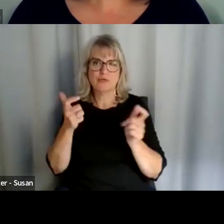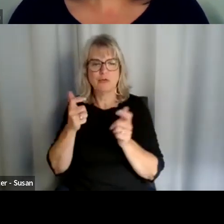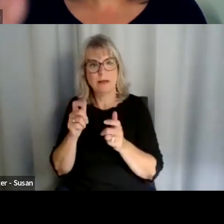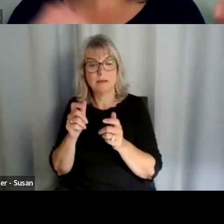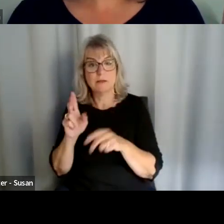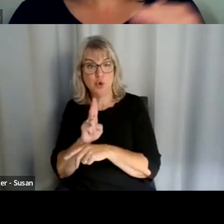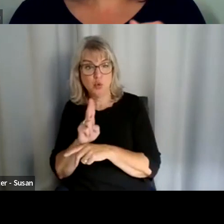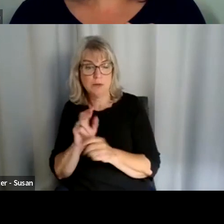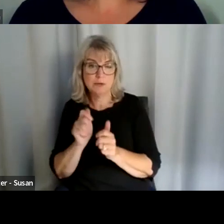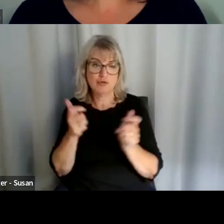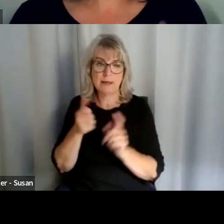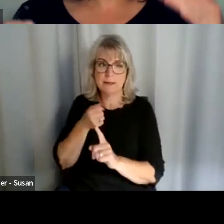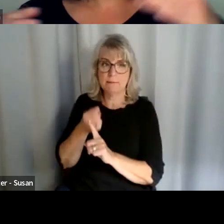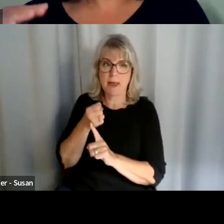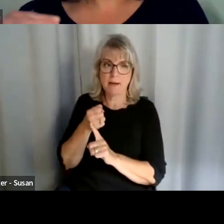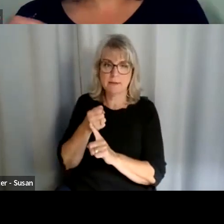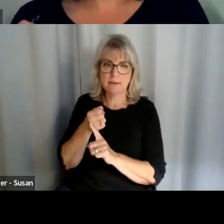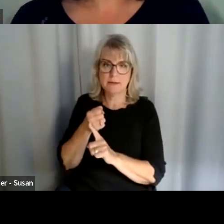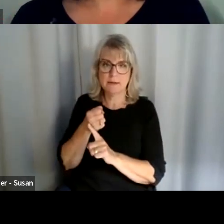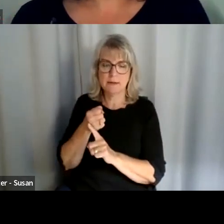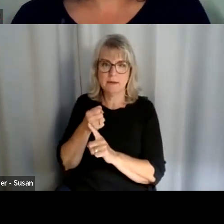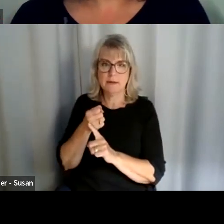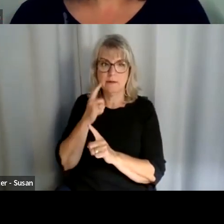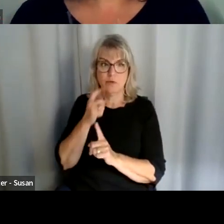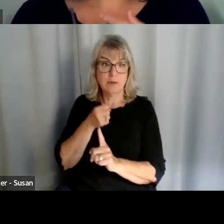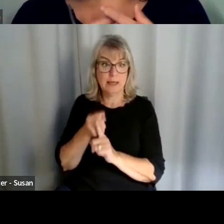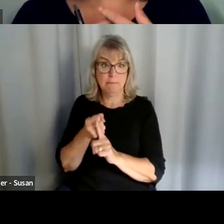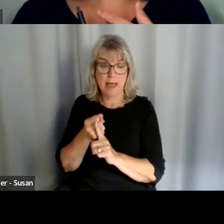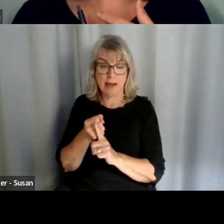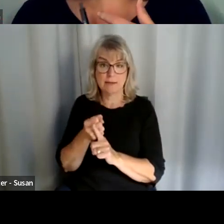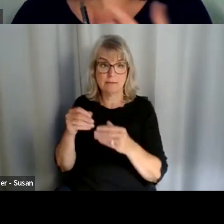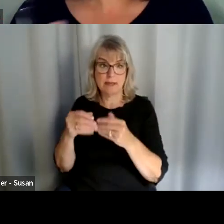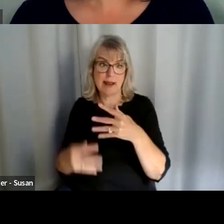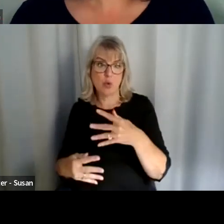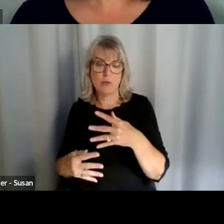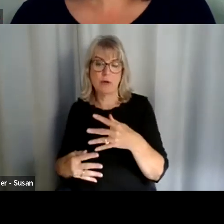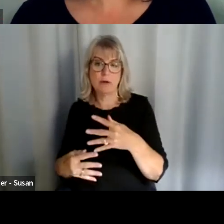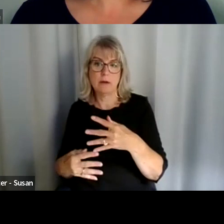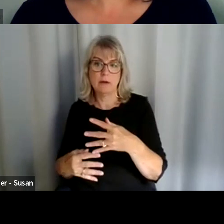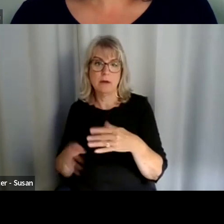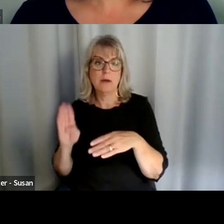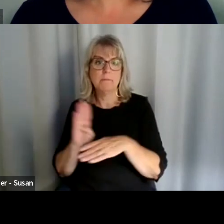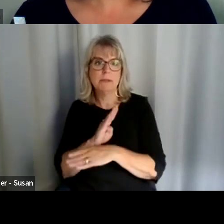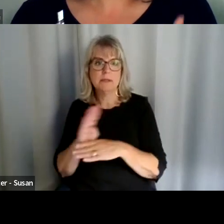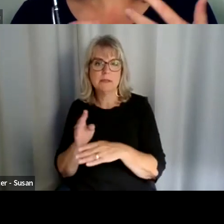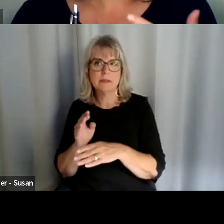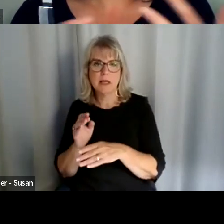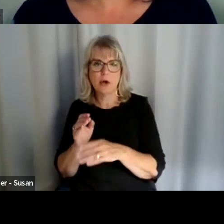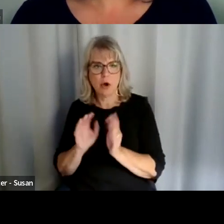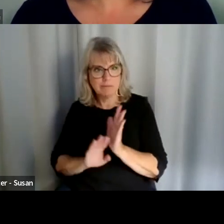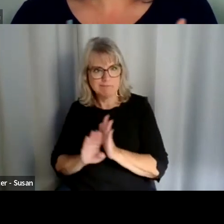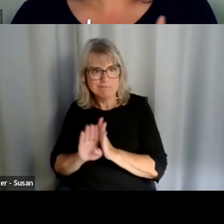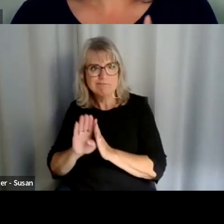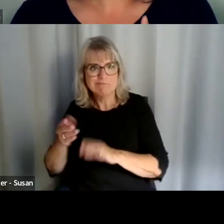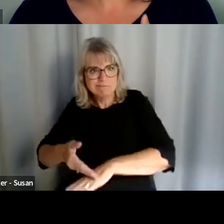And another layer I would put in there in the impact category is industries that are making progress, that are doing